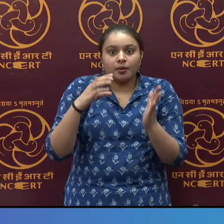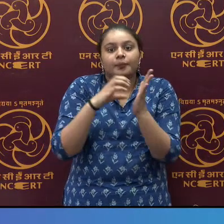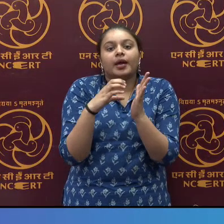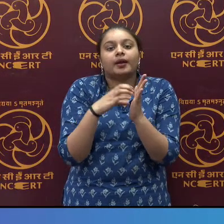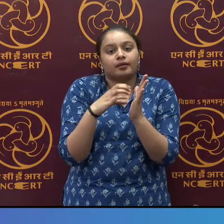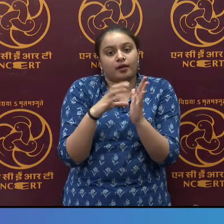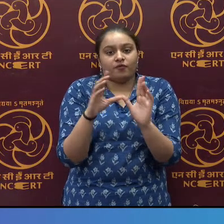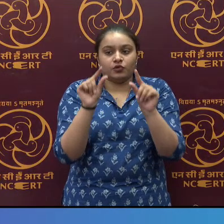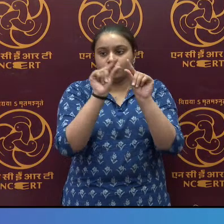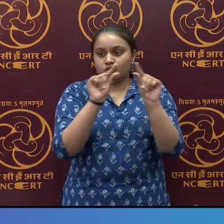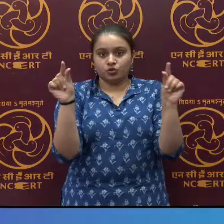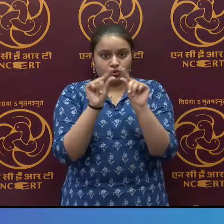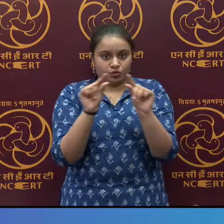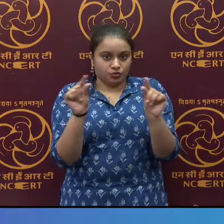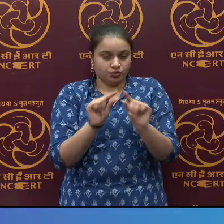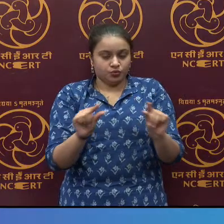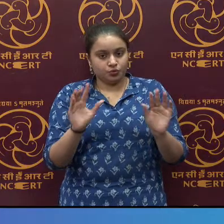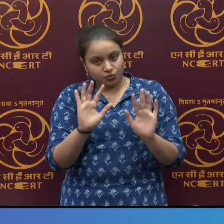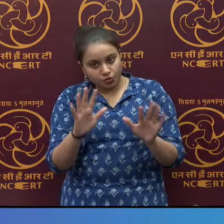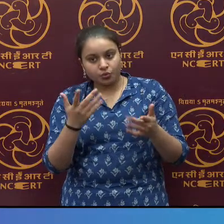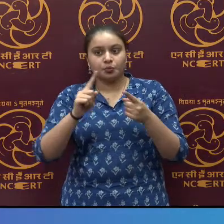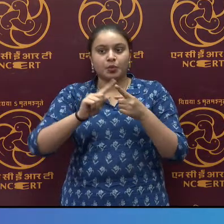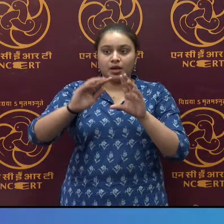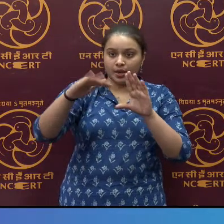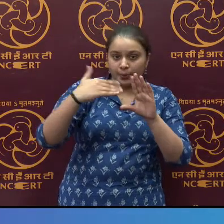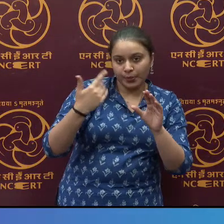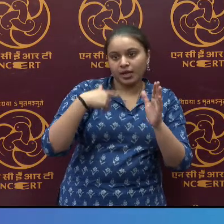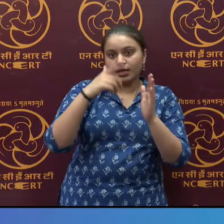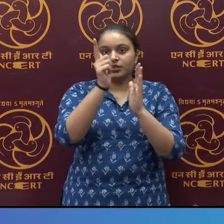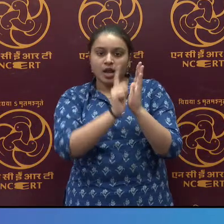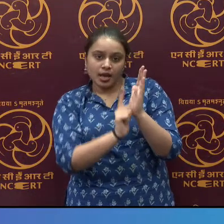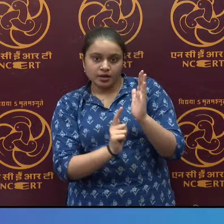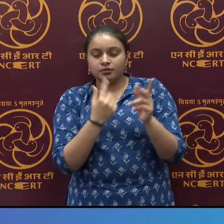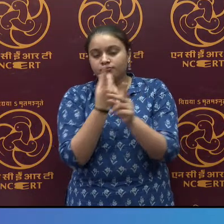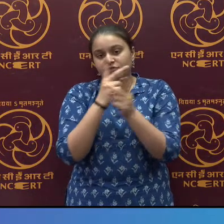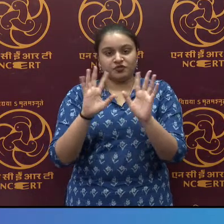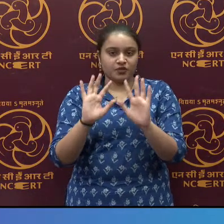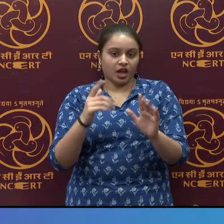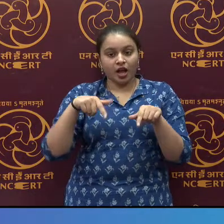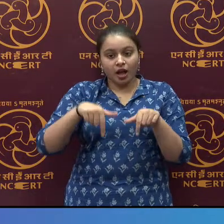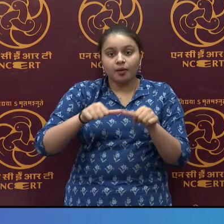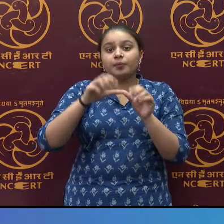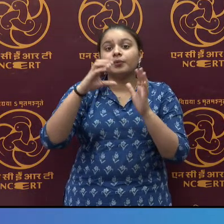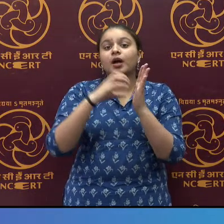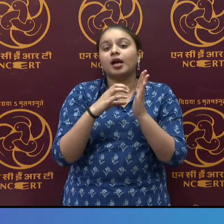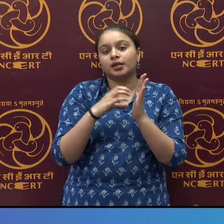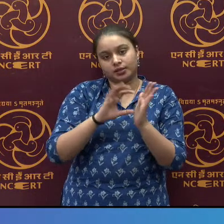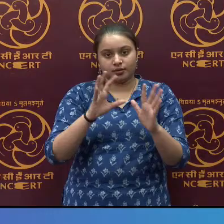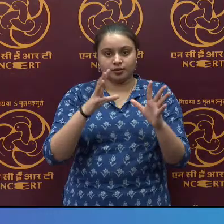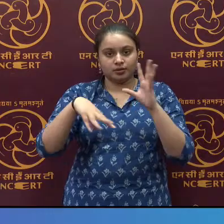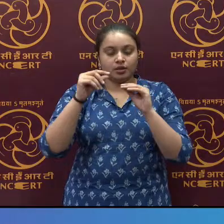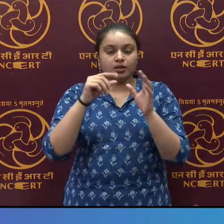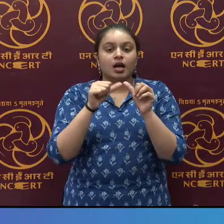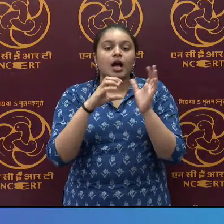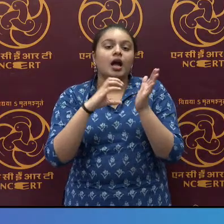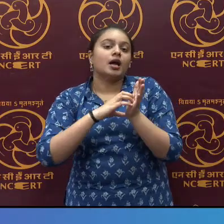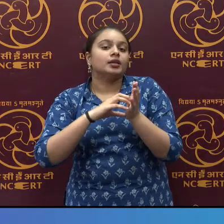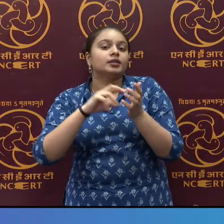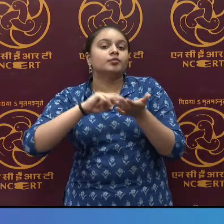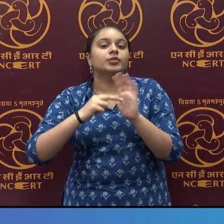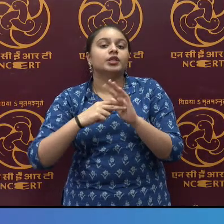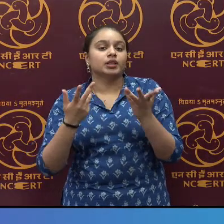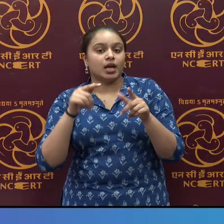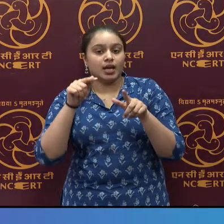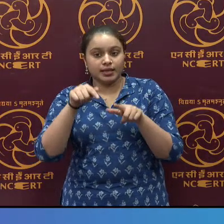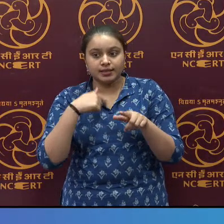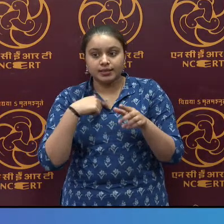writing, then you turn to emails, letters, and now we are talking about articles. So what is an article? Article,